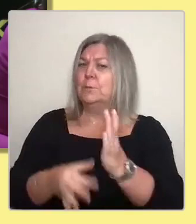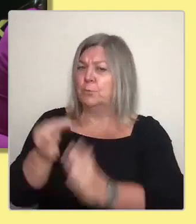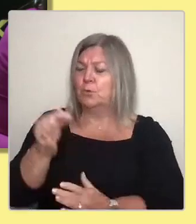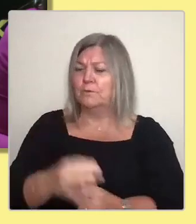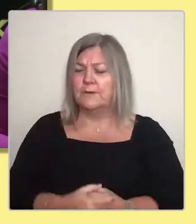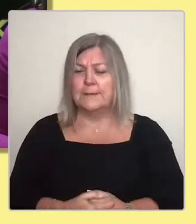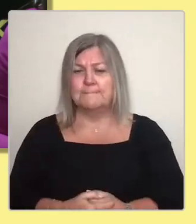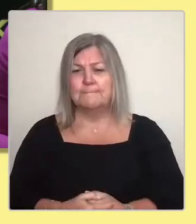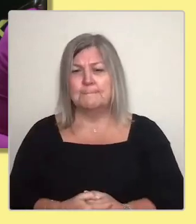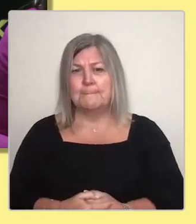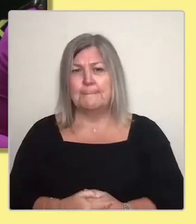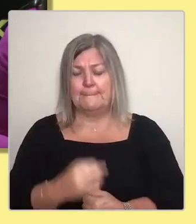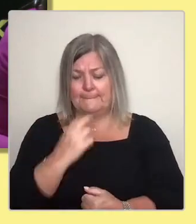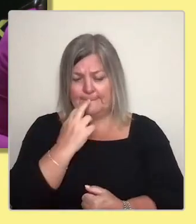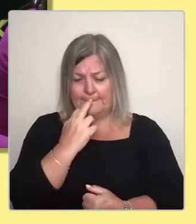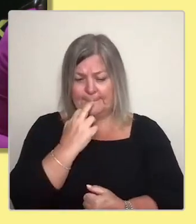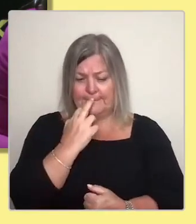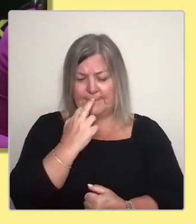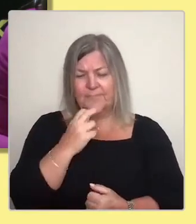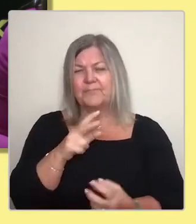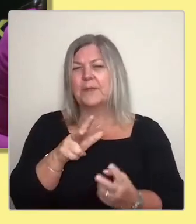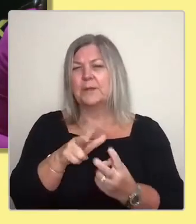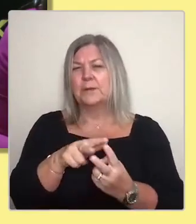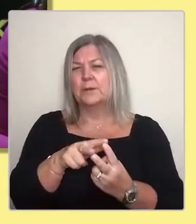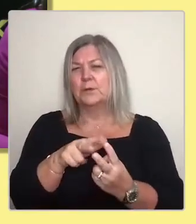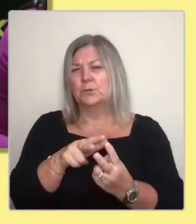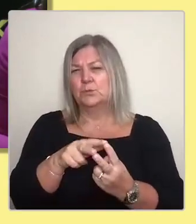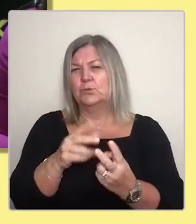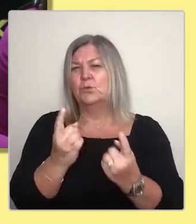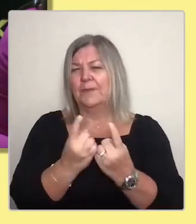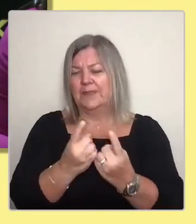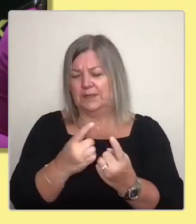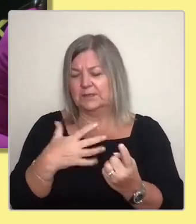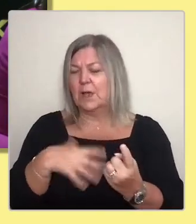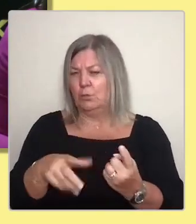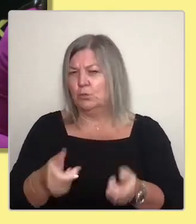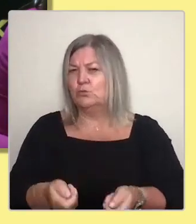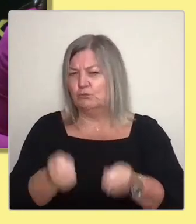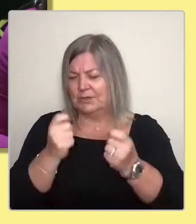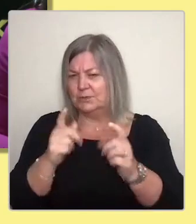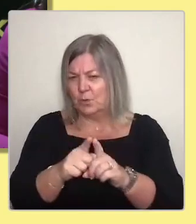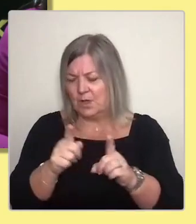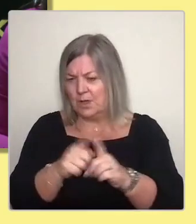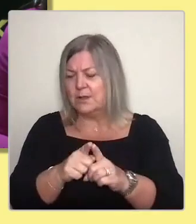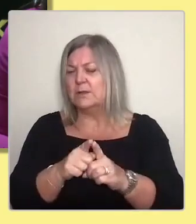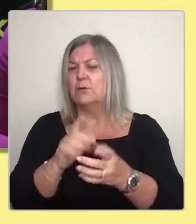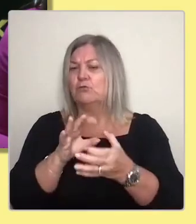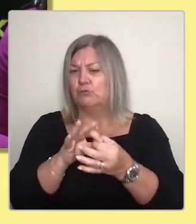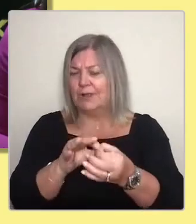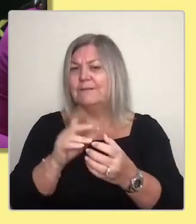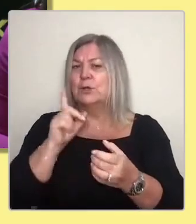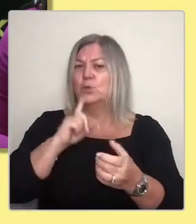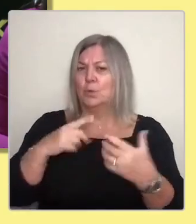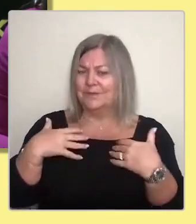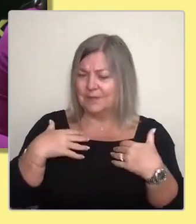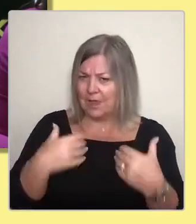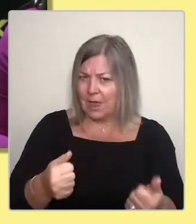There's two other things I would mention in relation to healthcare and abortion services and women's health in